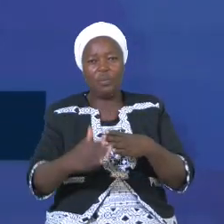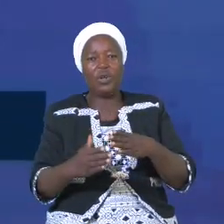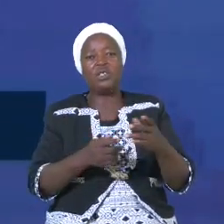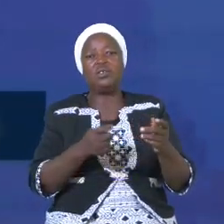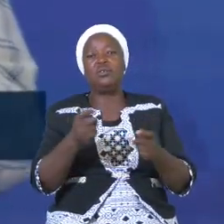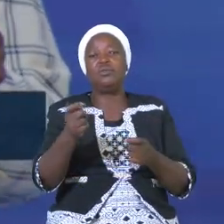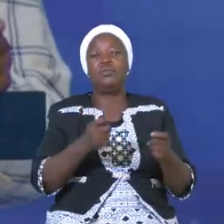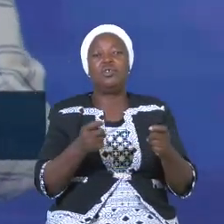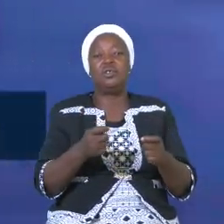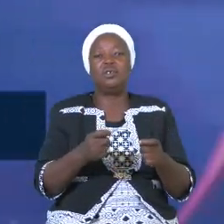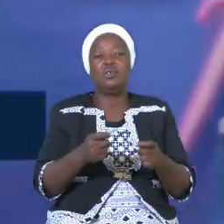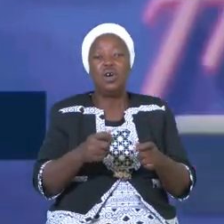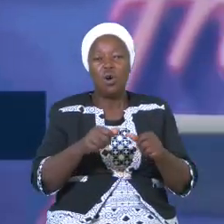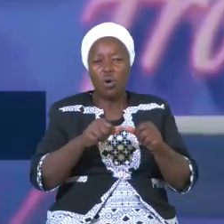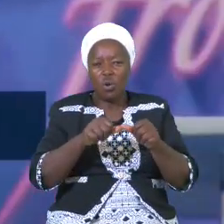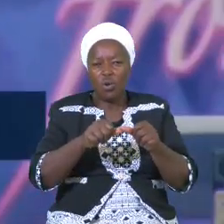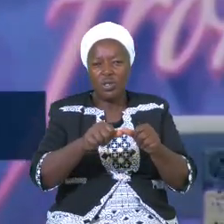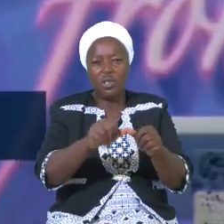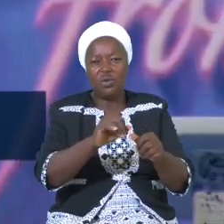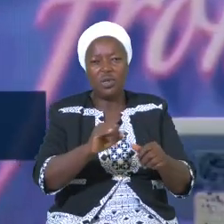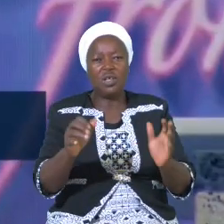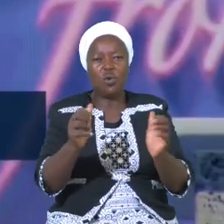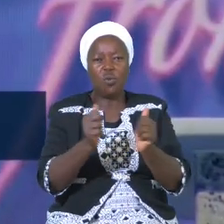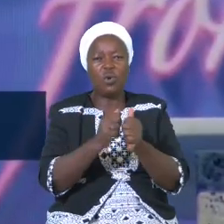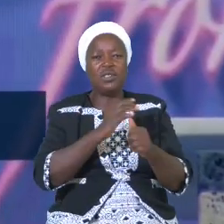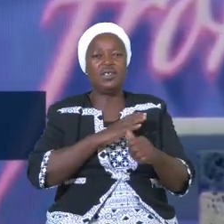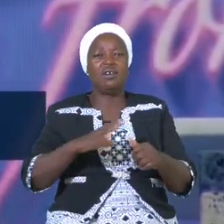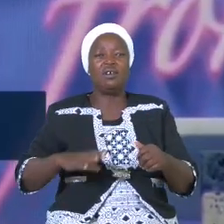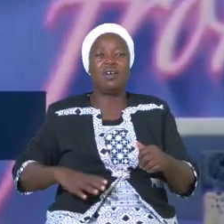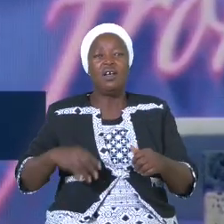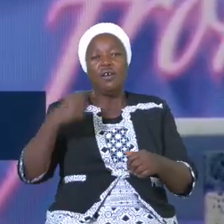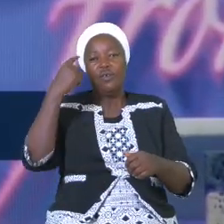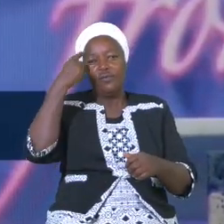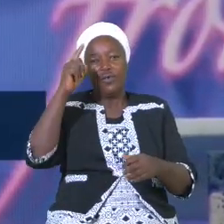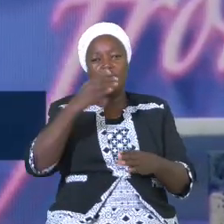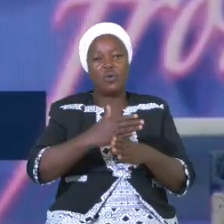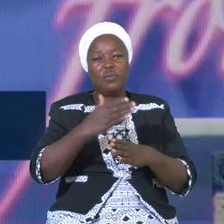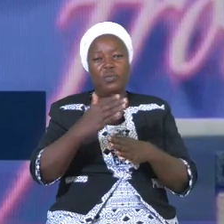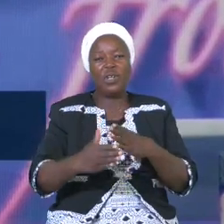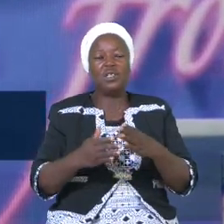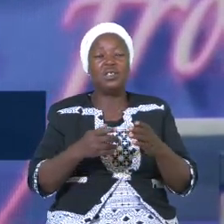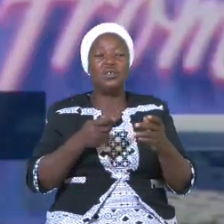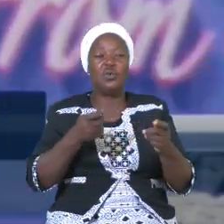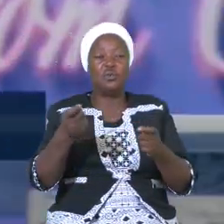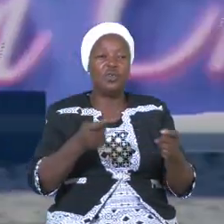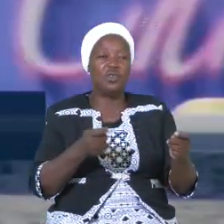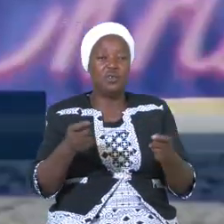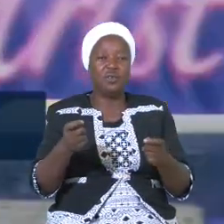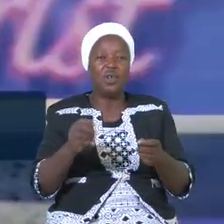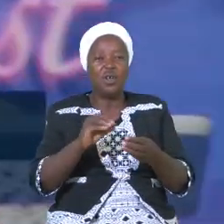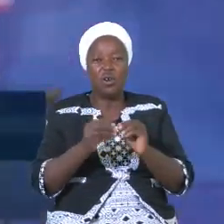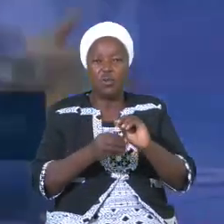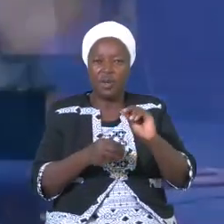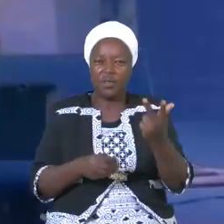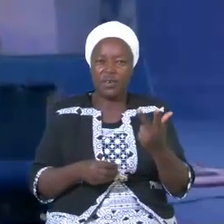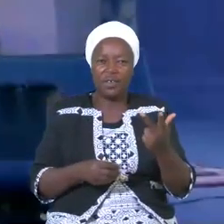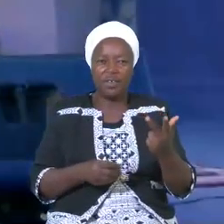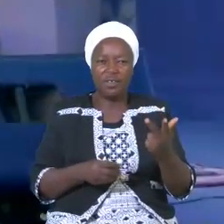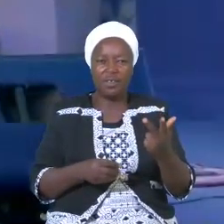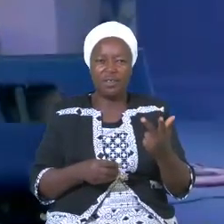continuing with christ for complete dominion number three